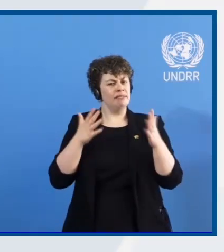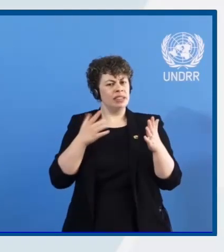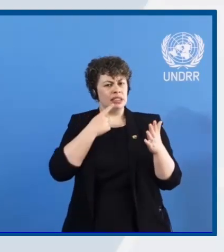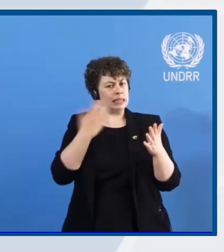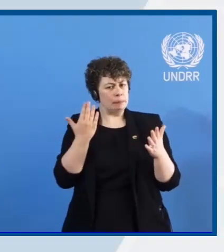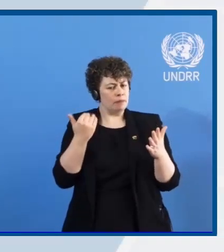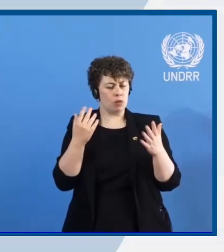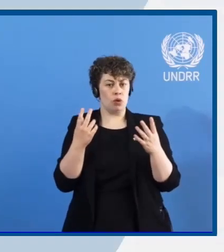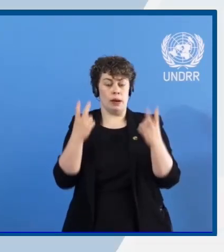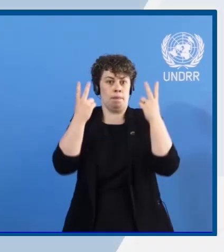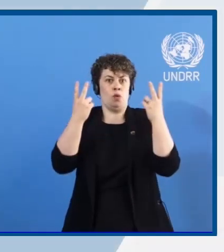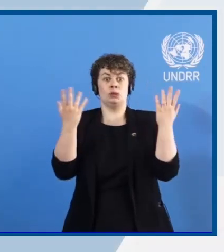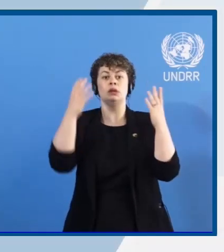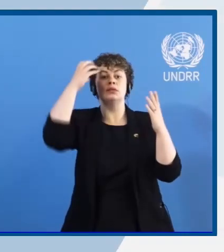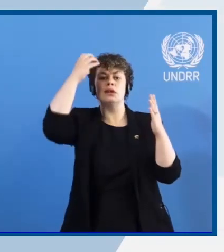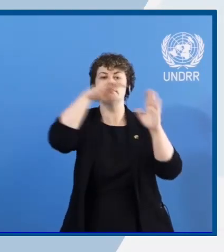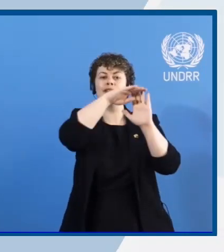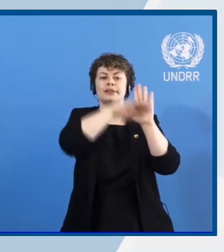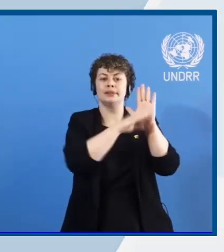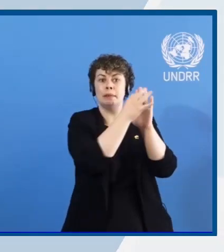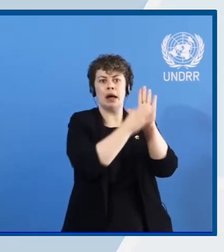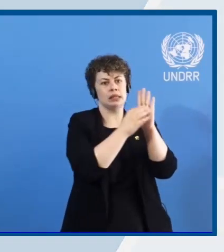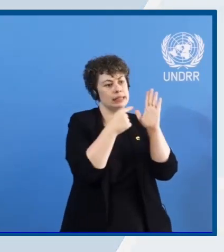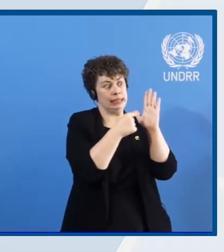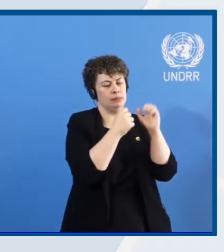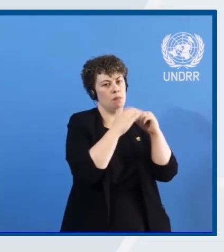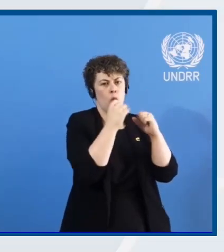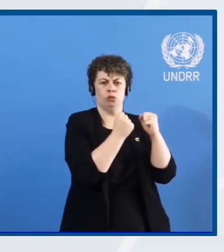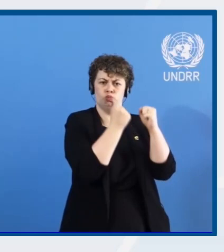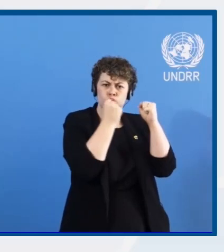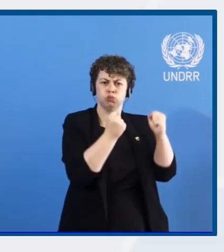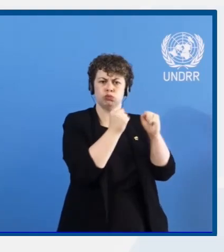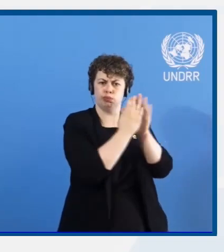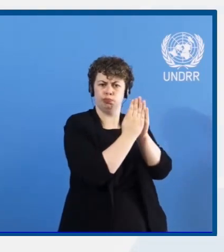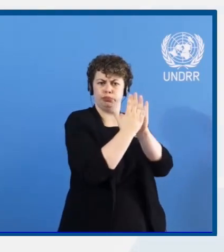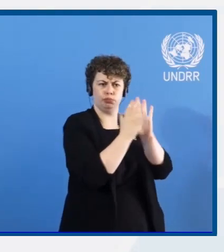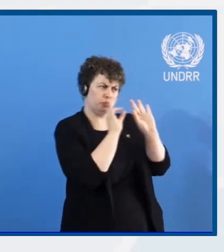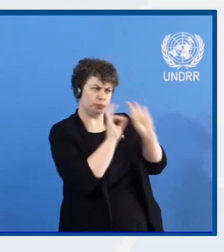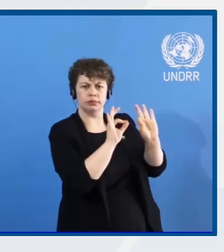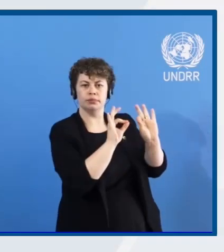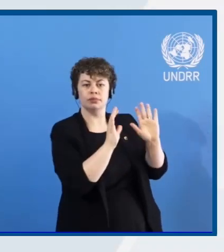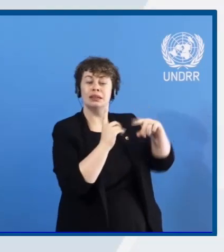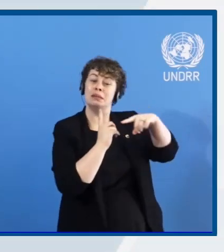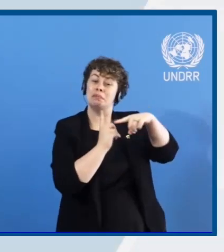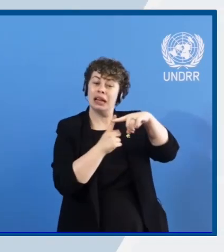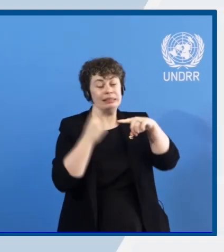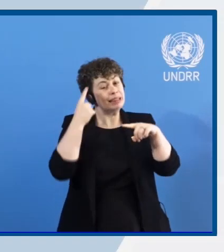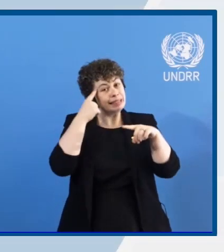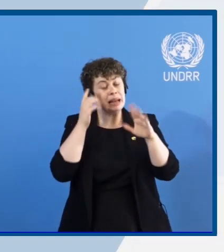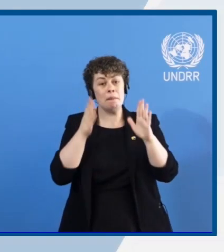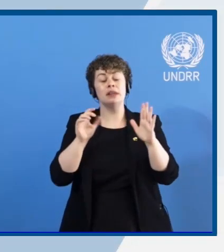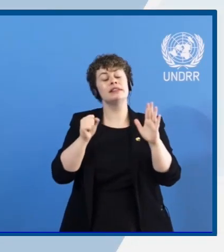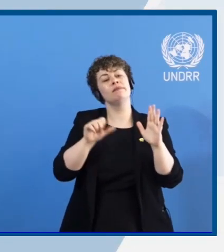policy framework. What I also need to say is that we should have a supporting